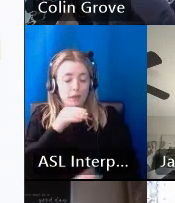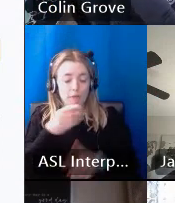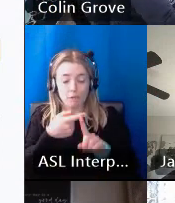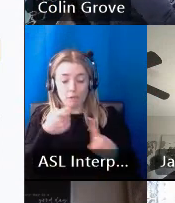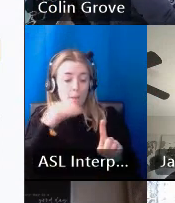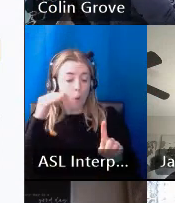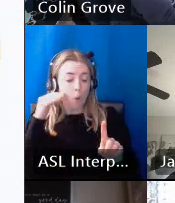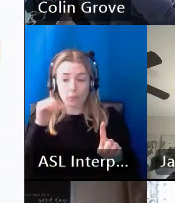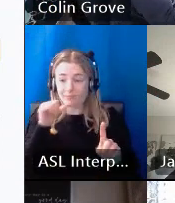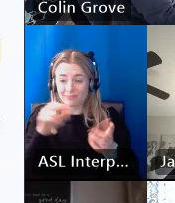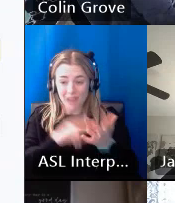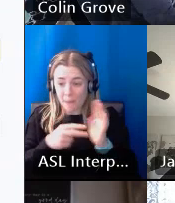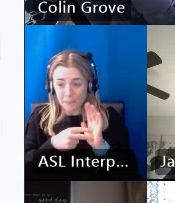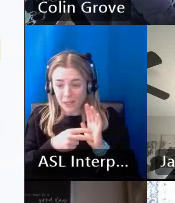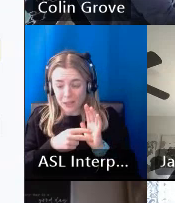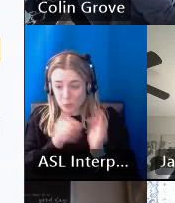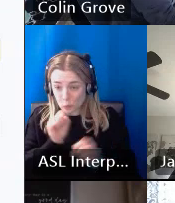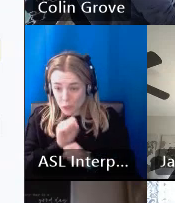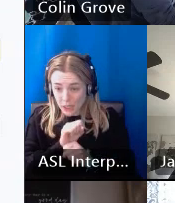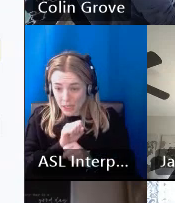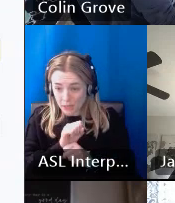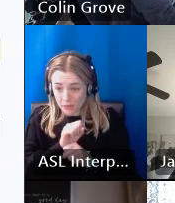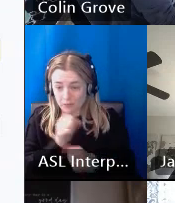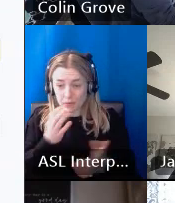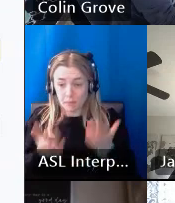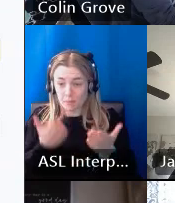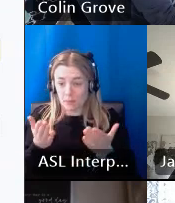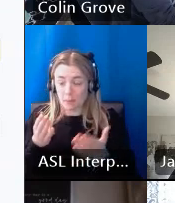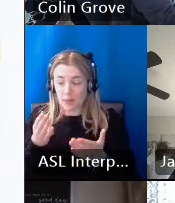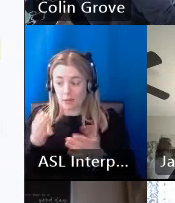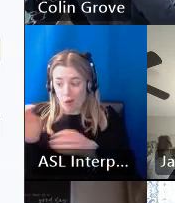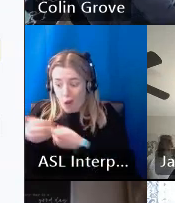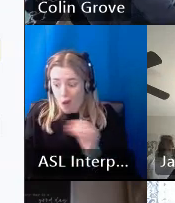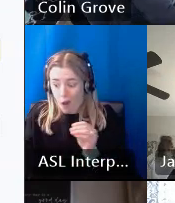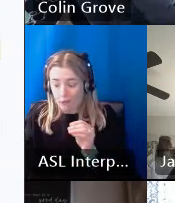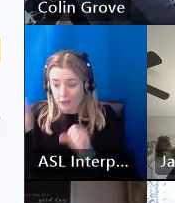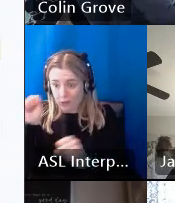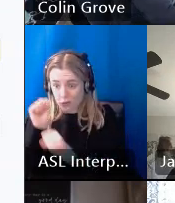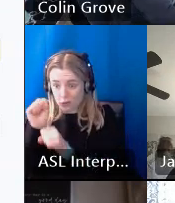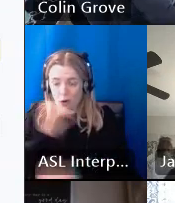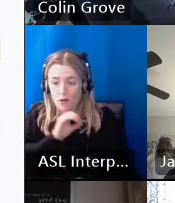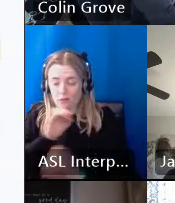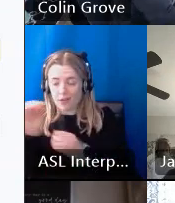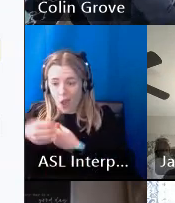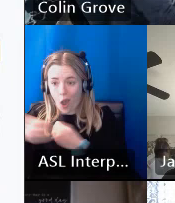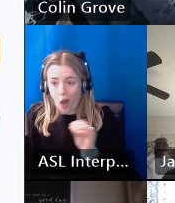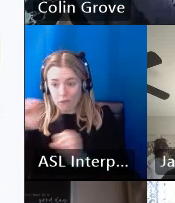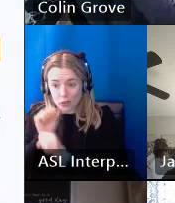not working, because we could be working in the office and still not be working, correct?